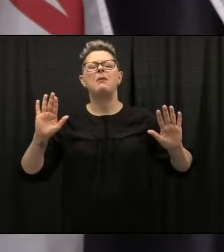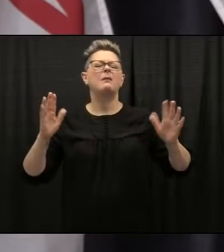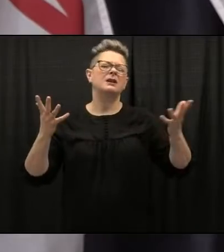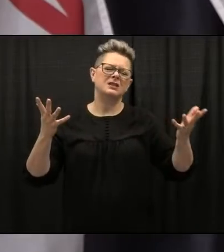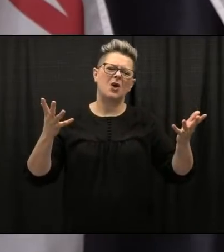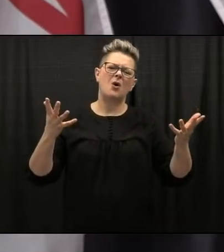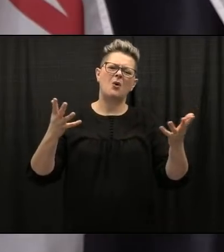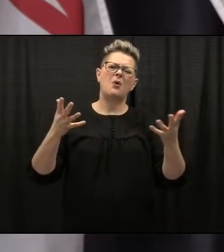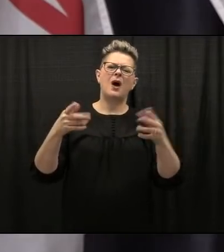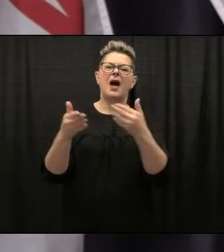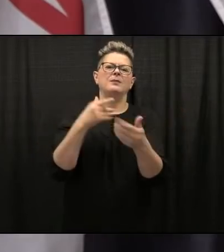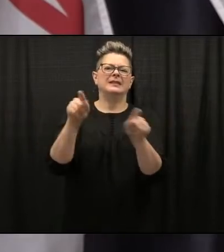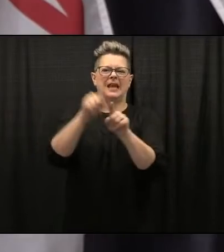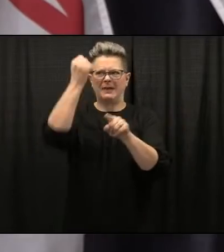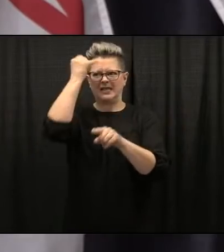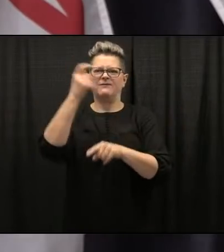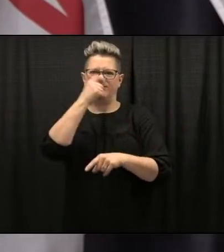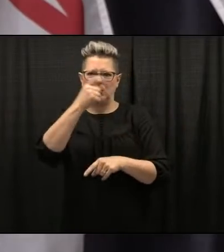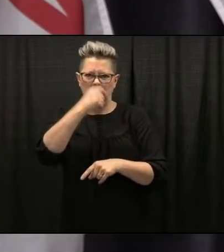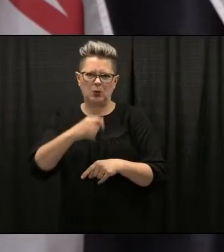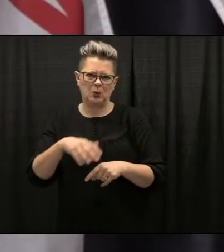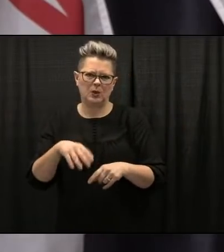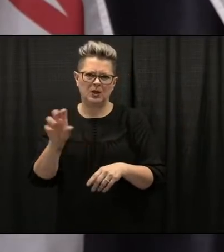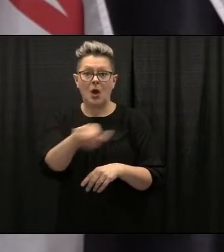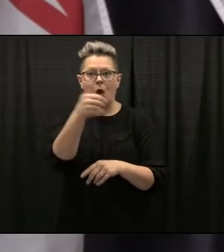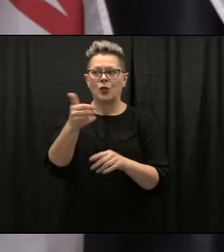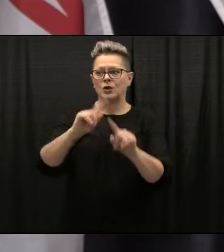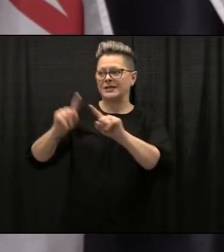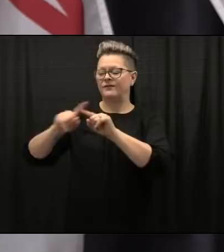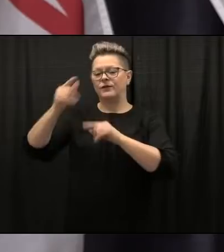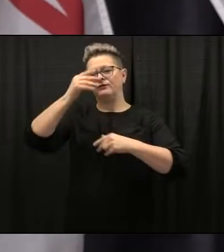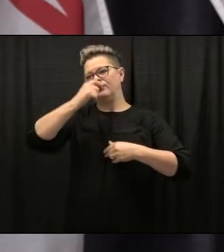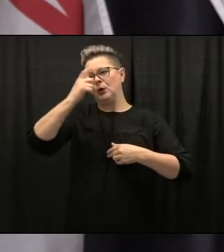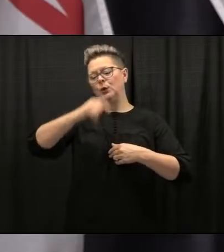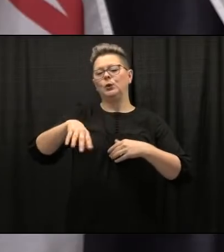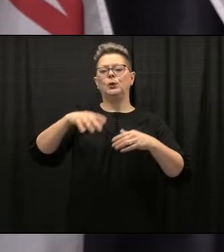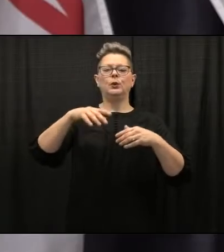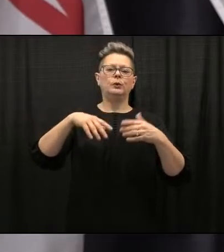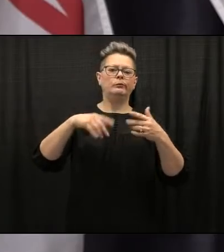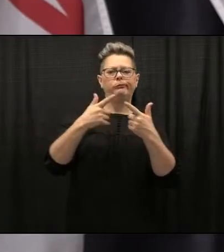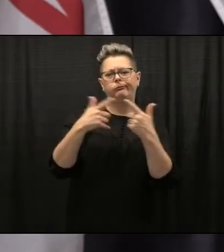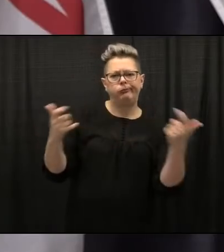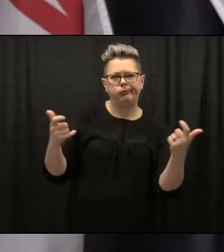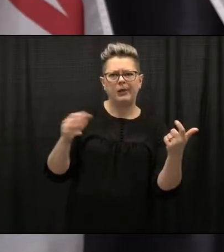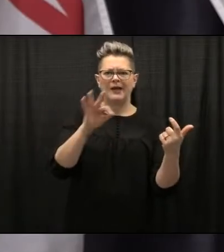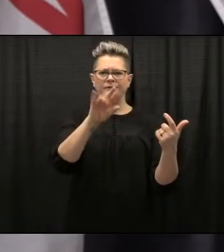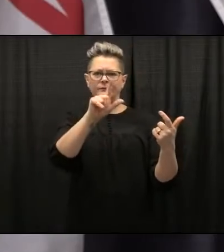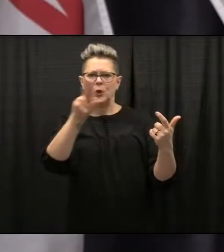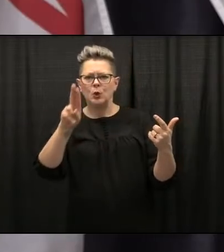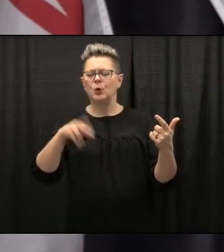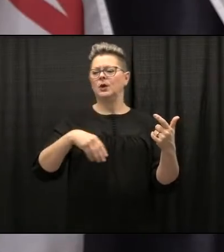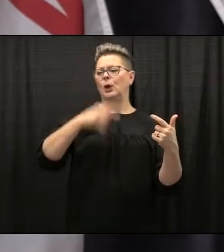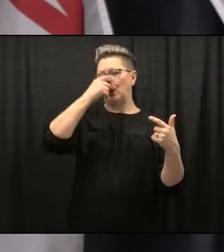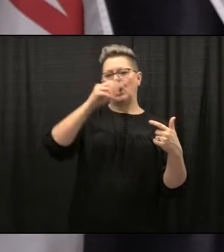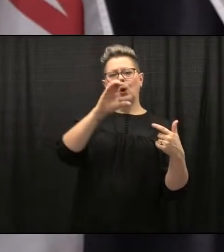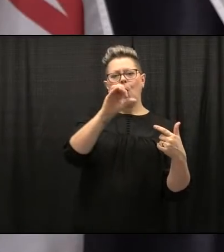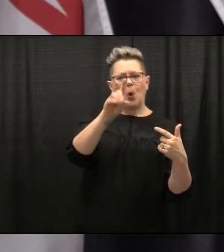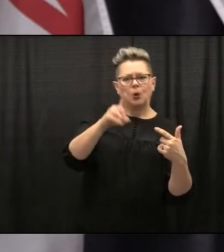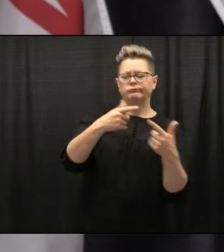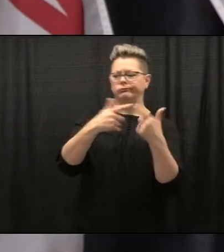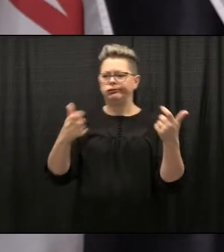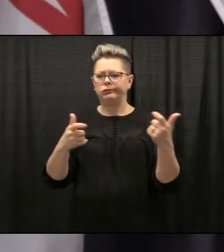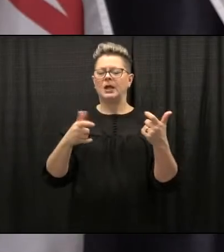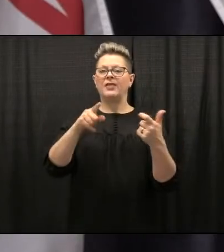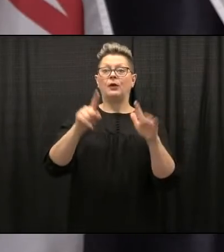we treat many other respiratory viruses that circulate in our communities every year,